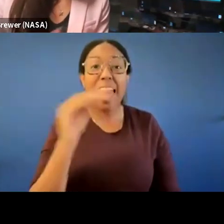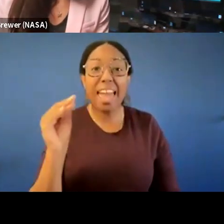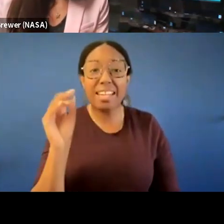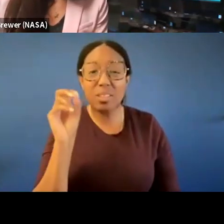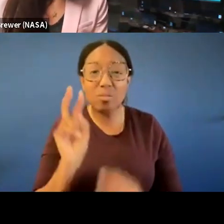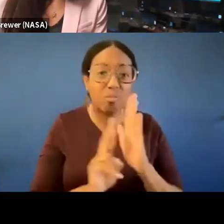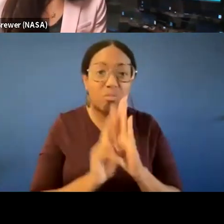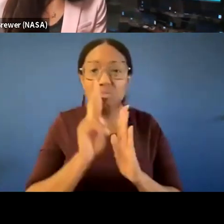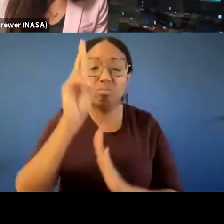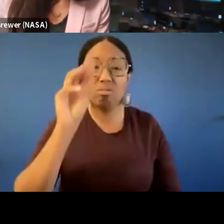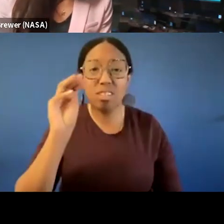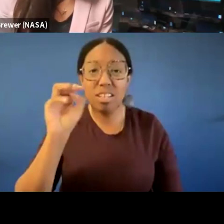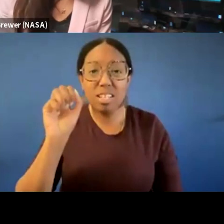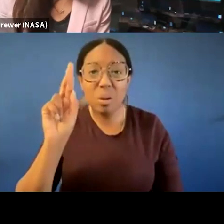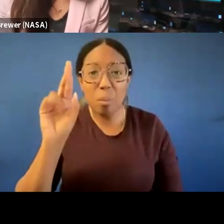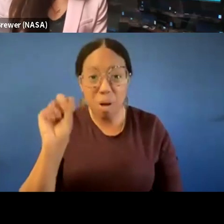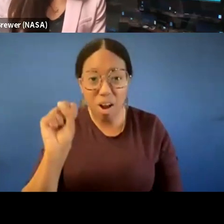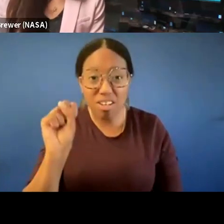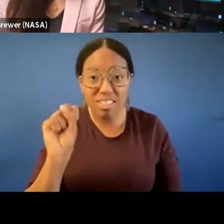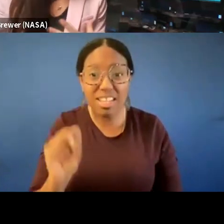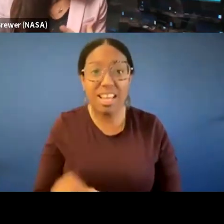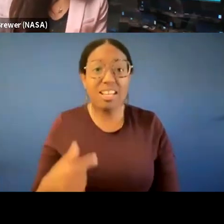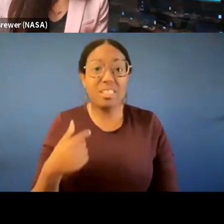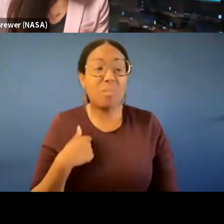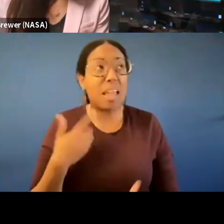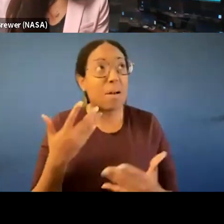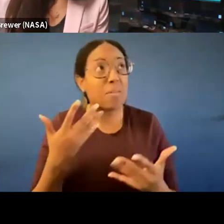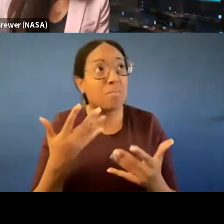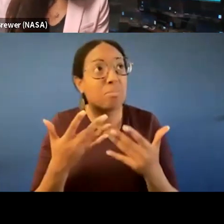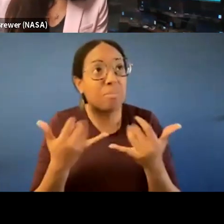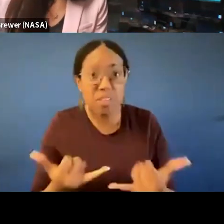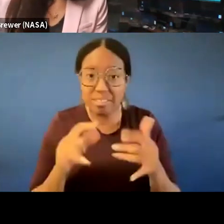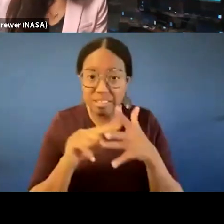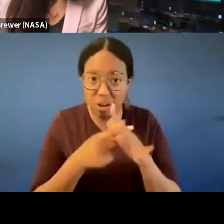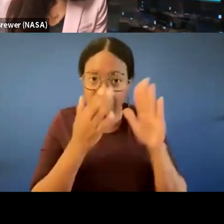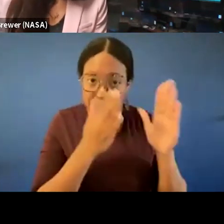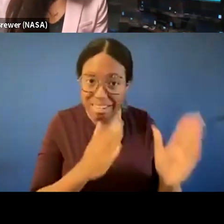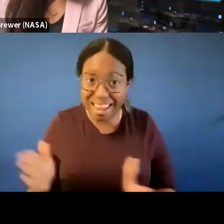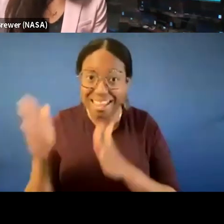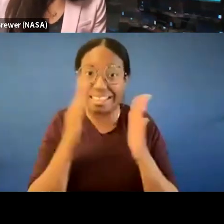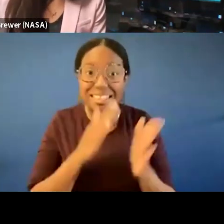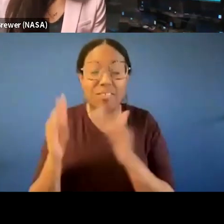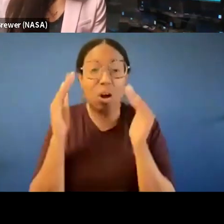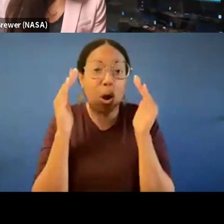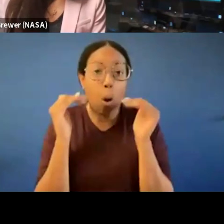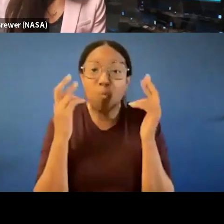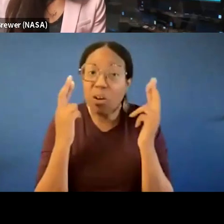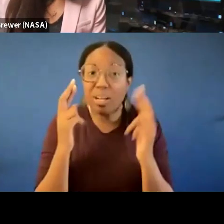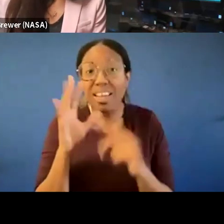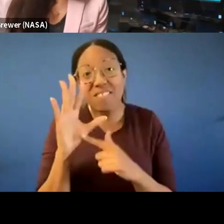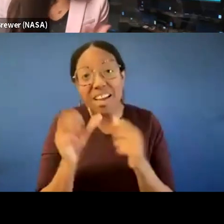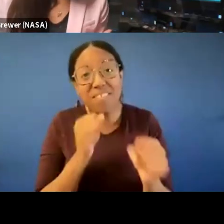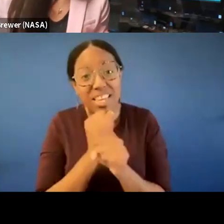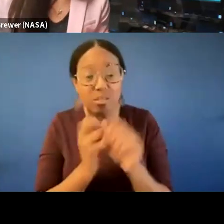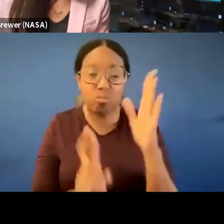forward to our missions that are going to be taking place in the next 5, 10, 15 years. And it's really exciting to see the places that we're going to be